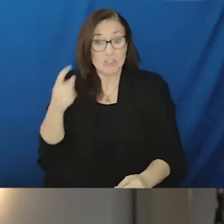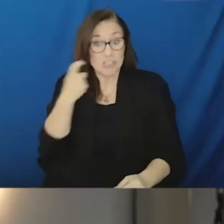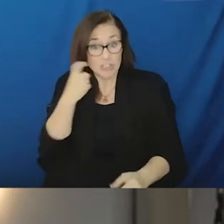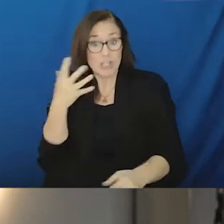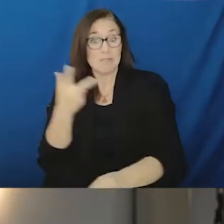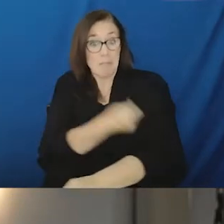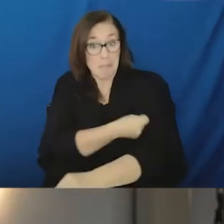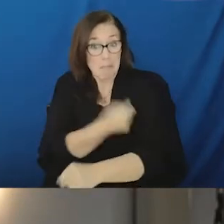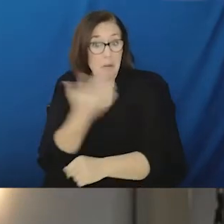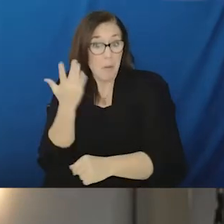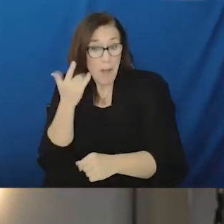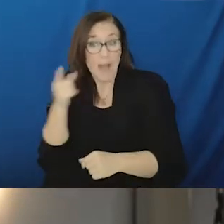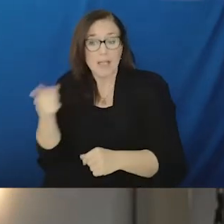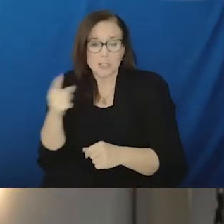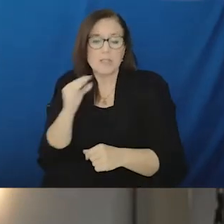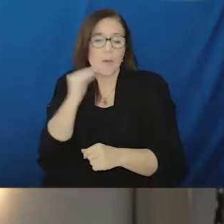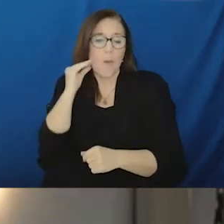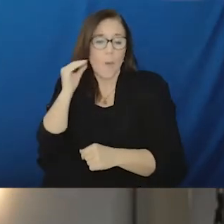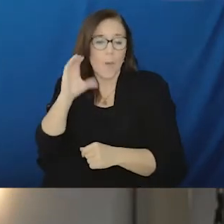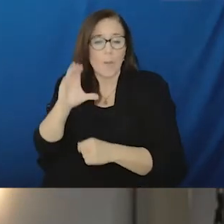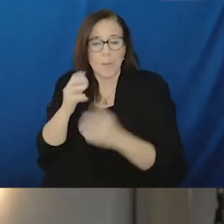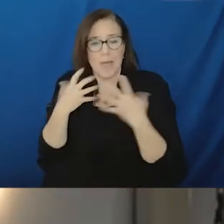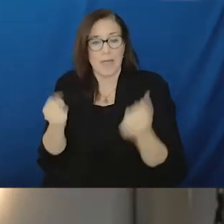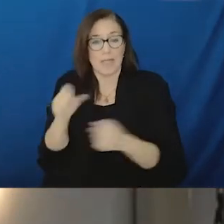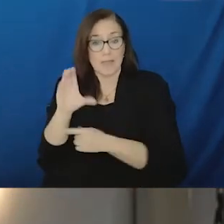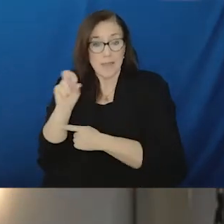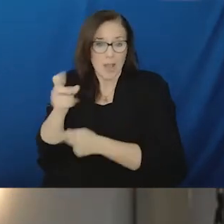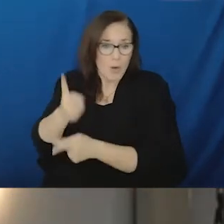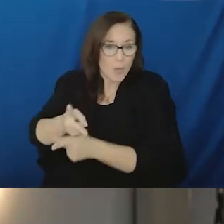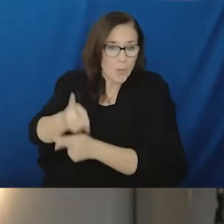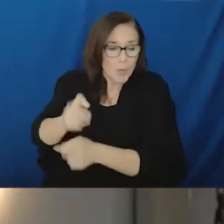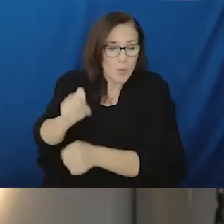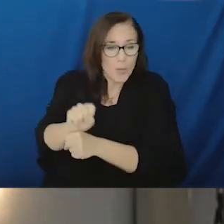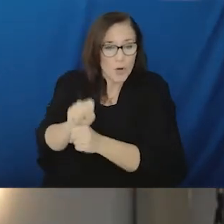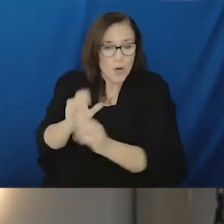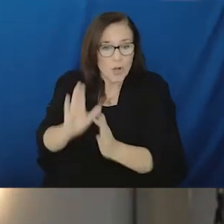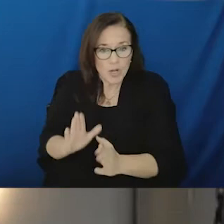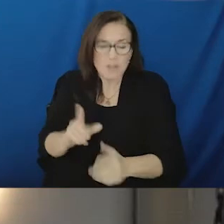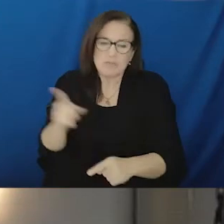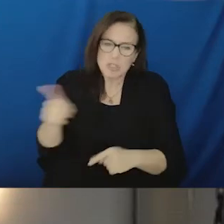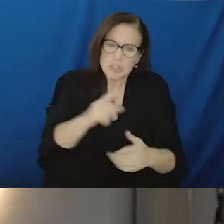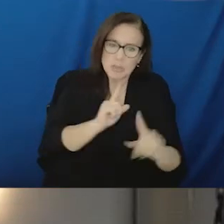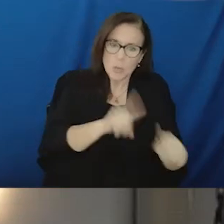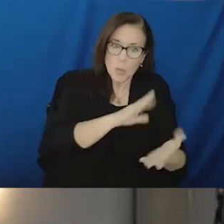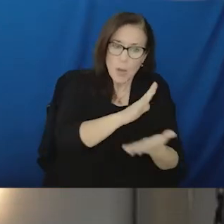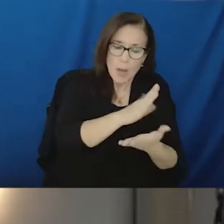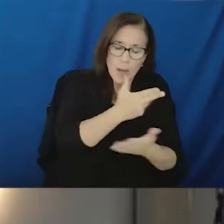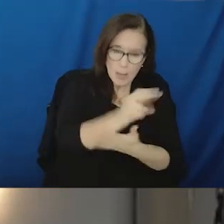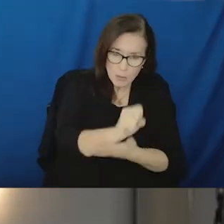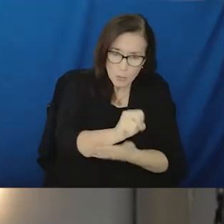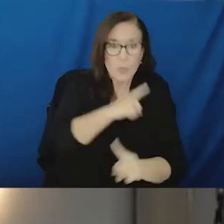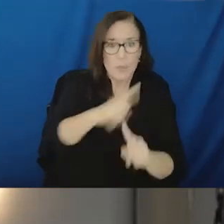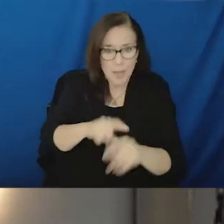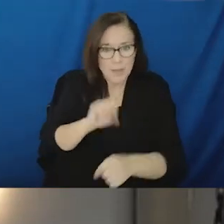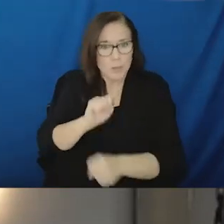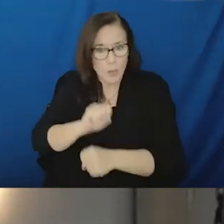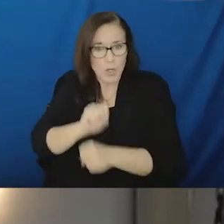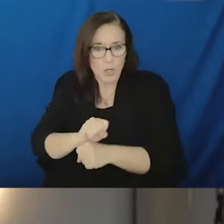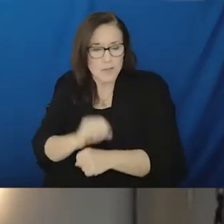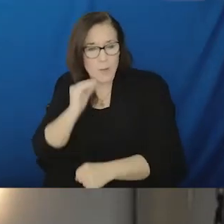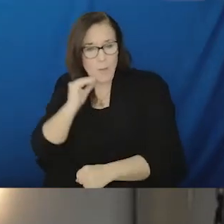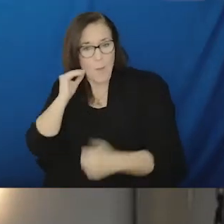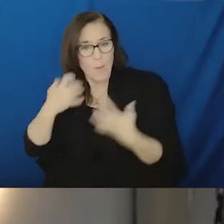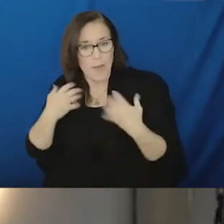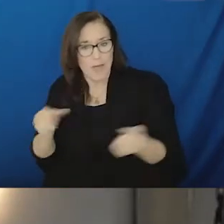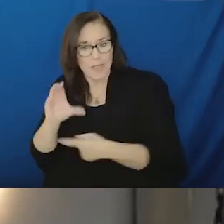home healthcare worker, in addition to her being in high school. So I just wanted to kind of plant that, because I think that we should